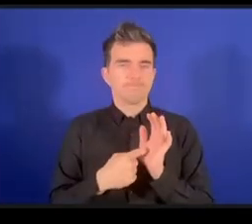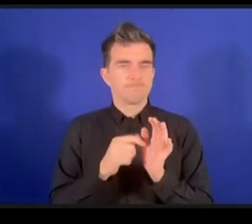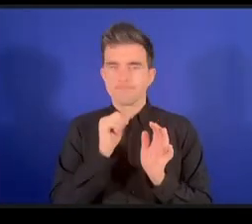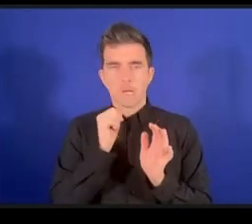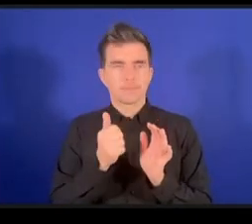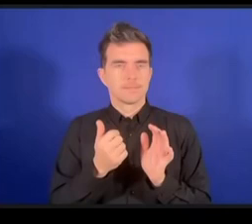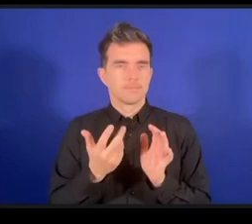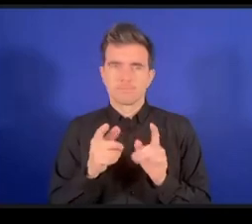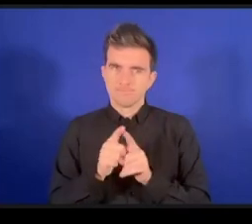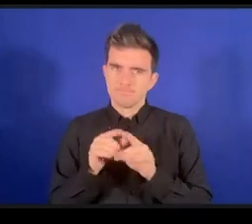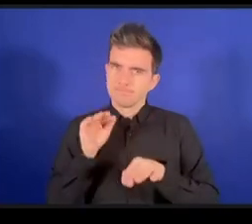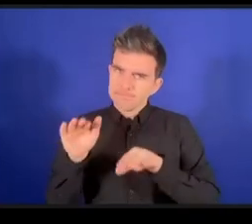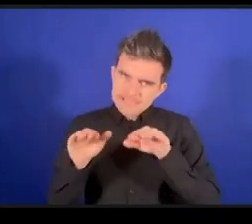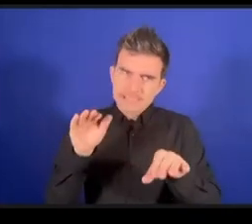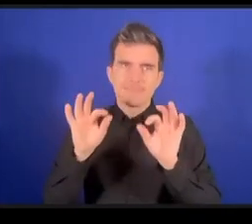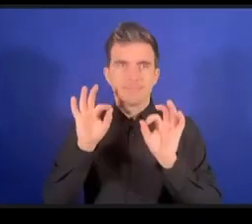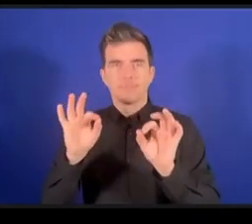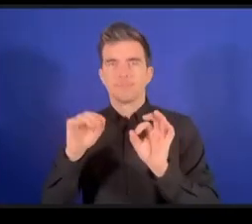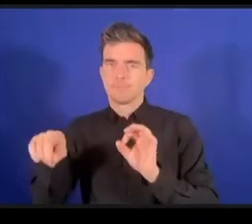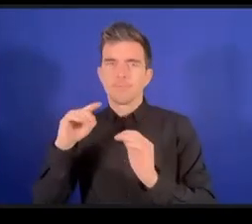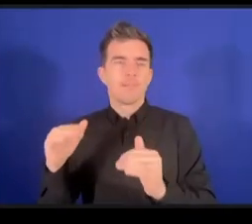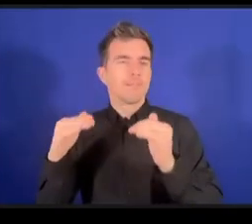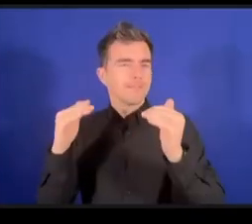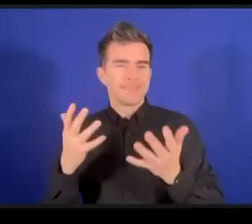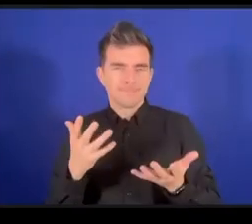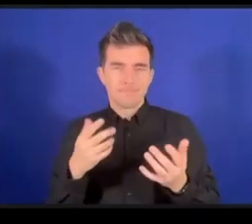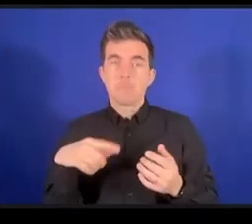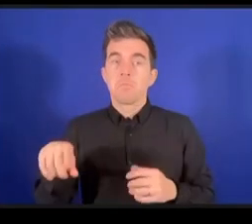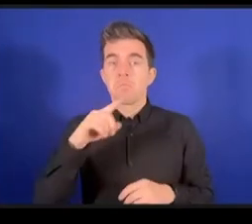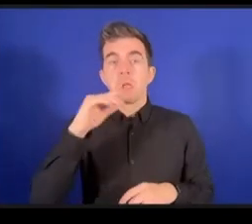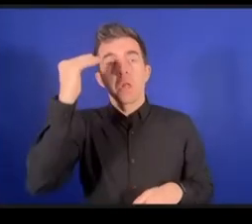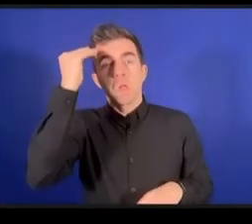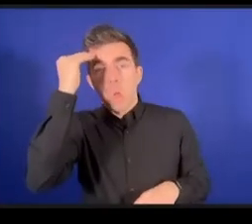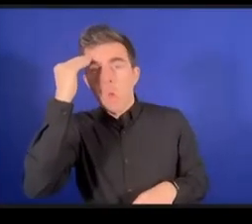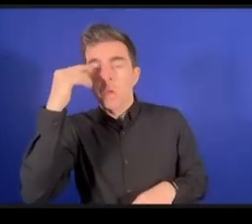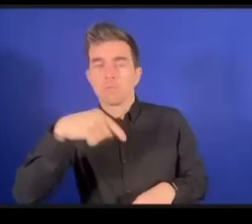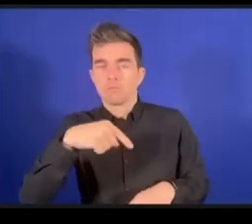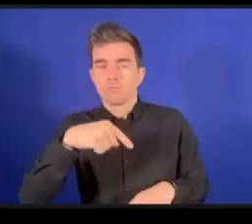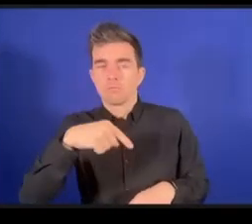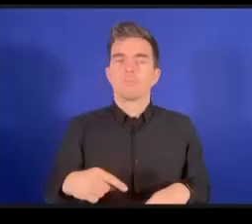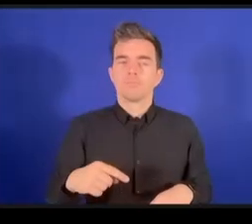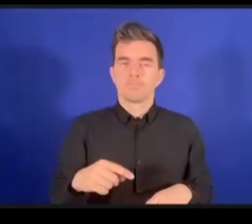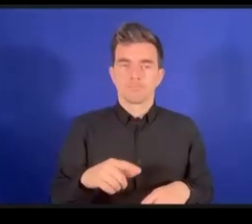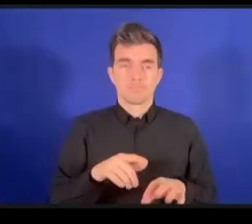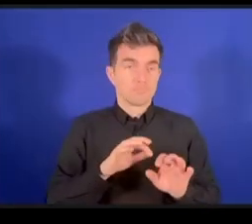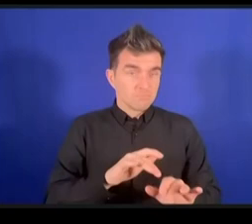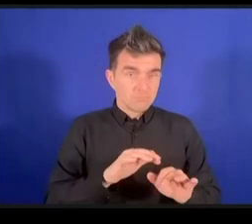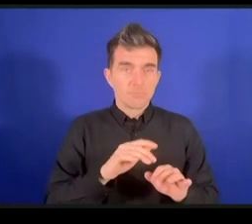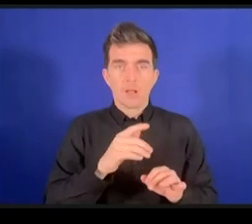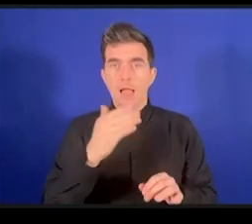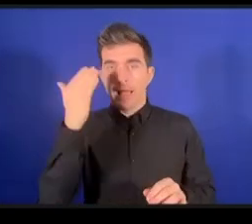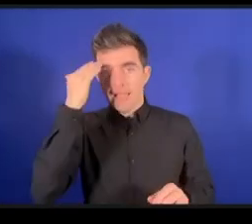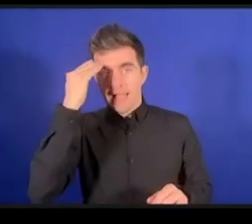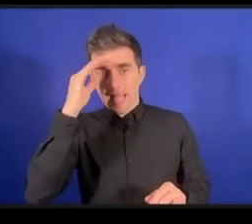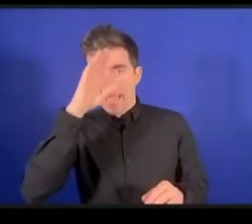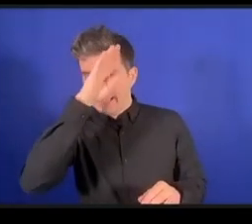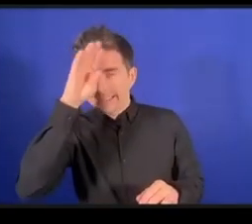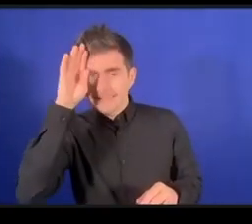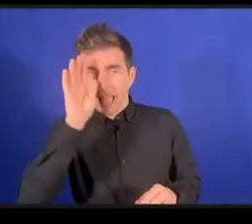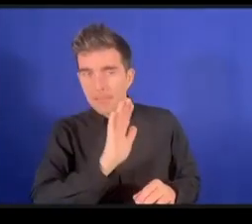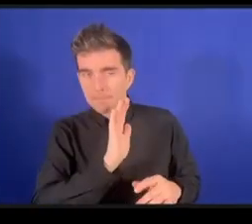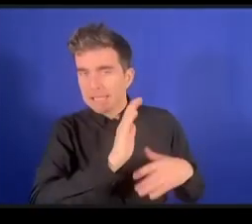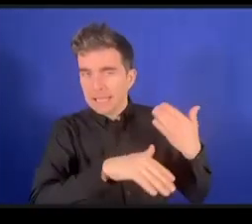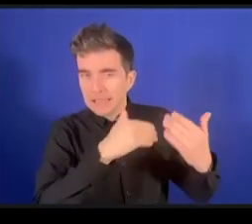over time to encompass a great many more subjects than just mathematics. But the